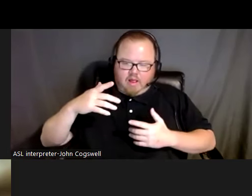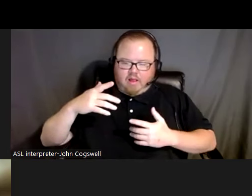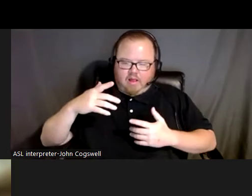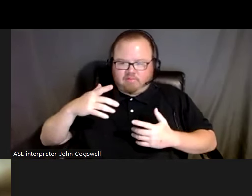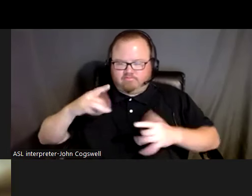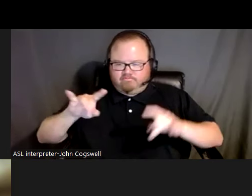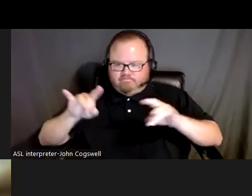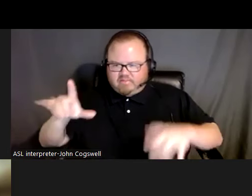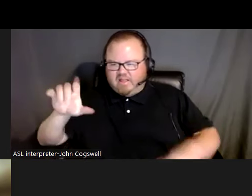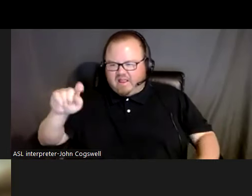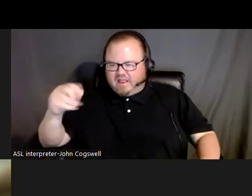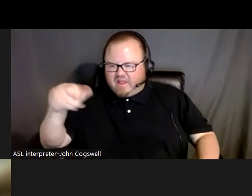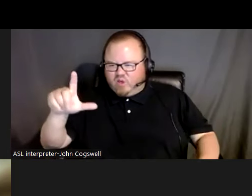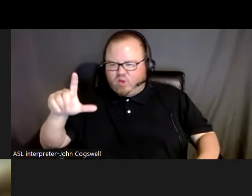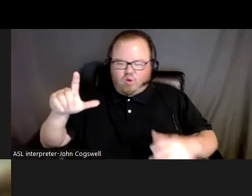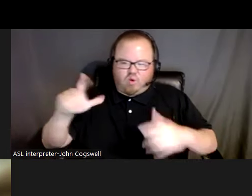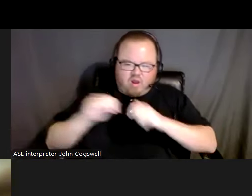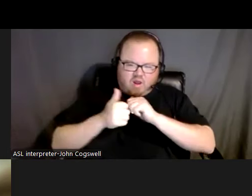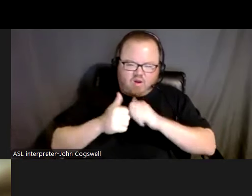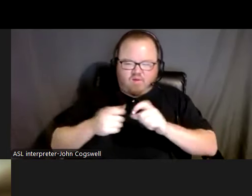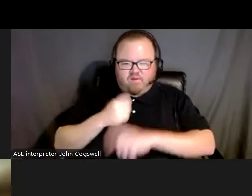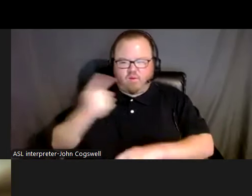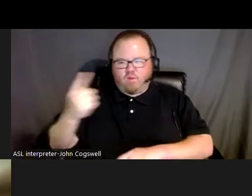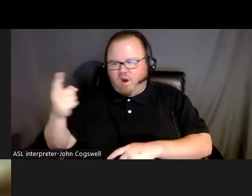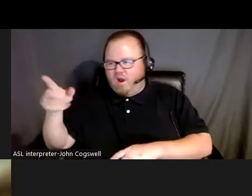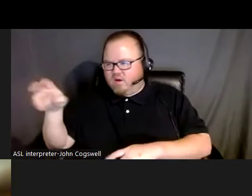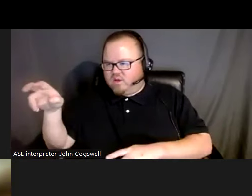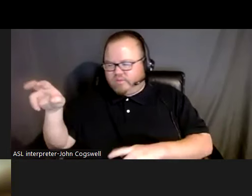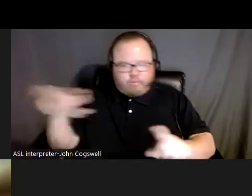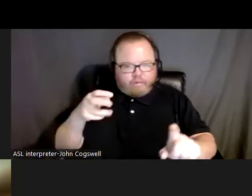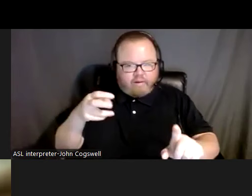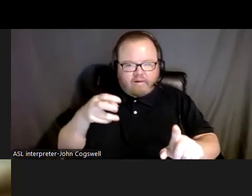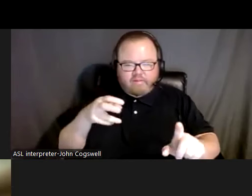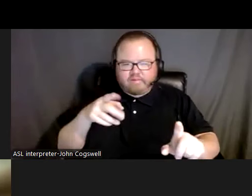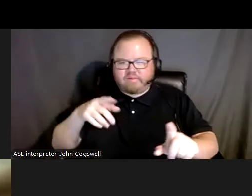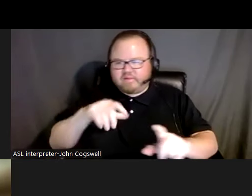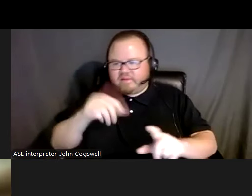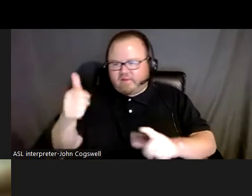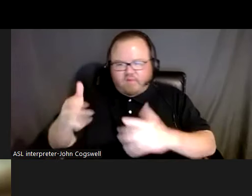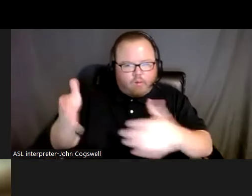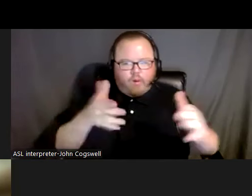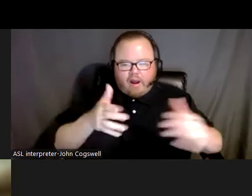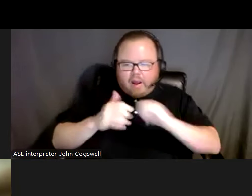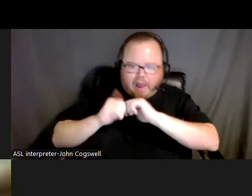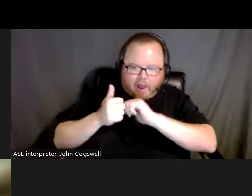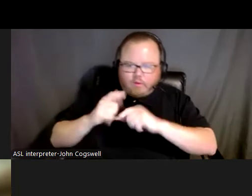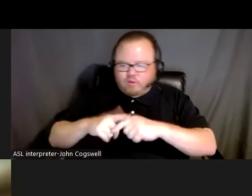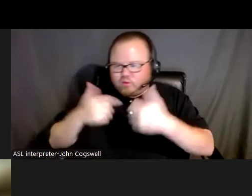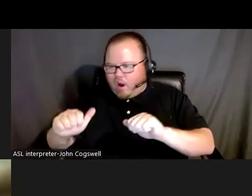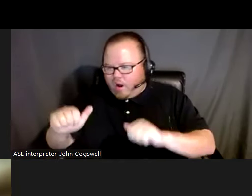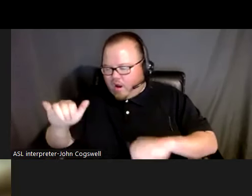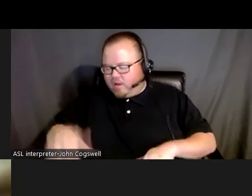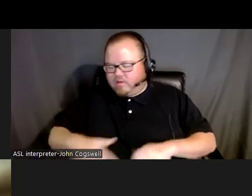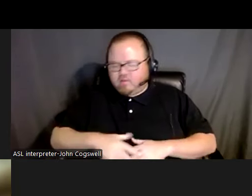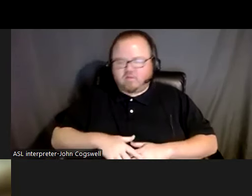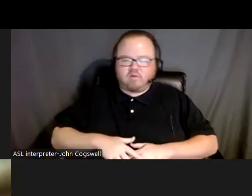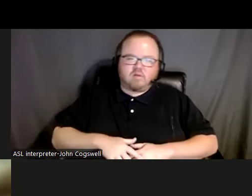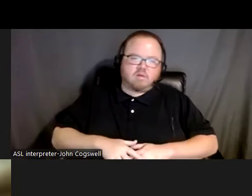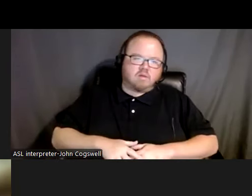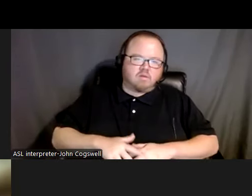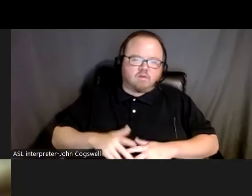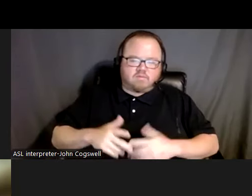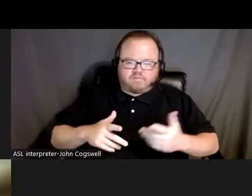lack of substitution. So again, switching from one thing to another, from this mechanism to that mechanism, uh, has been